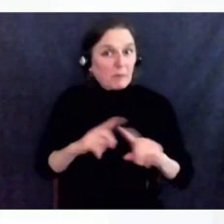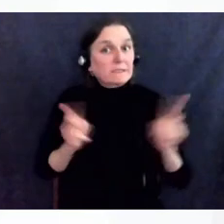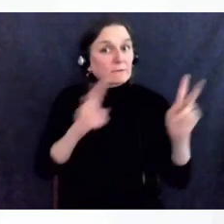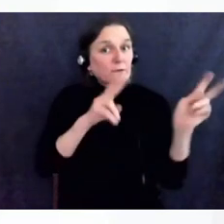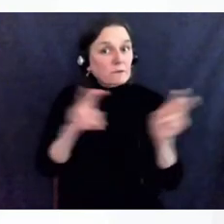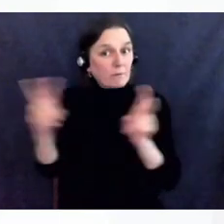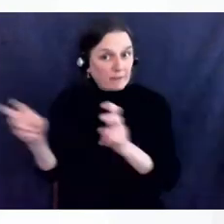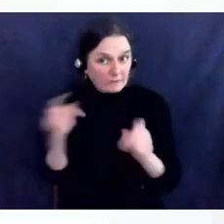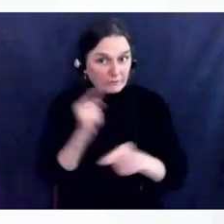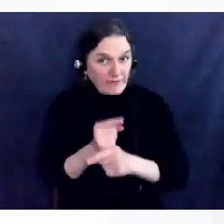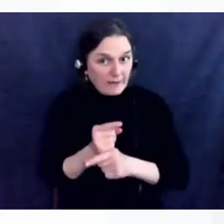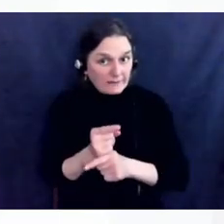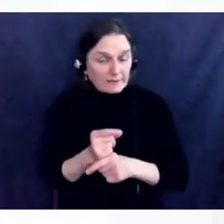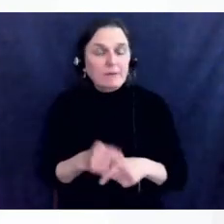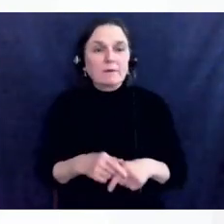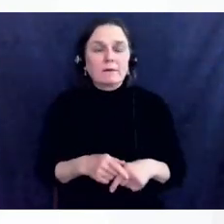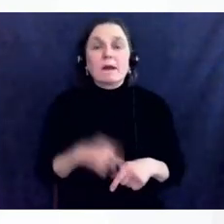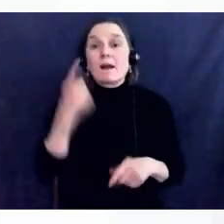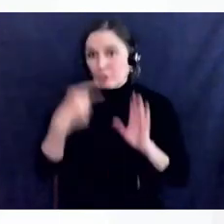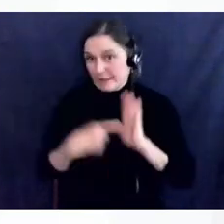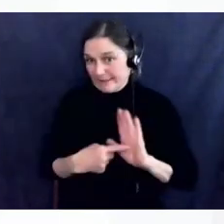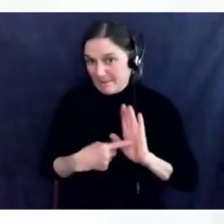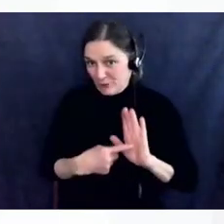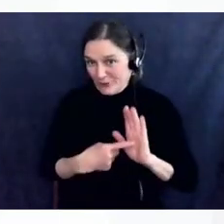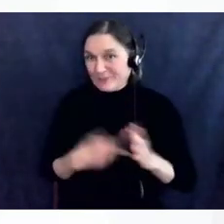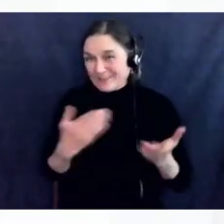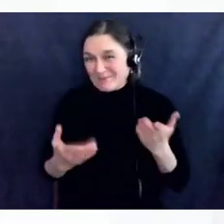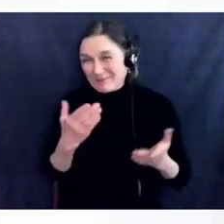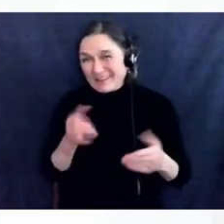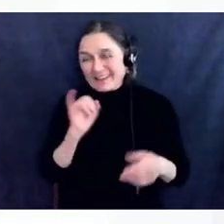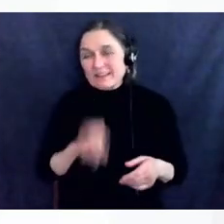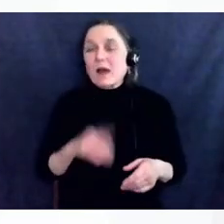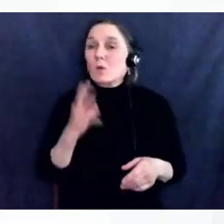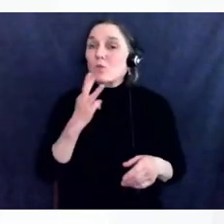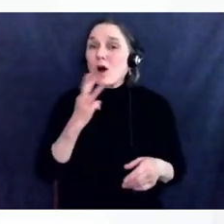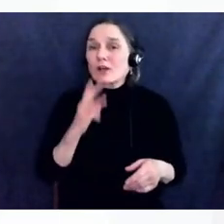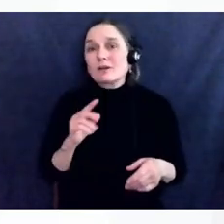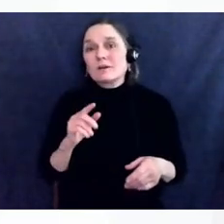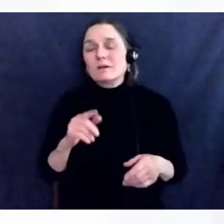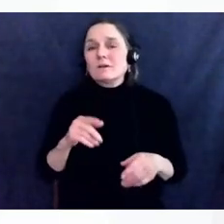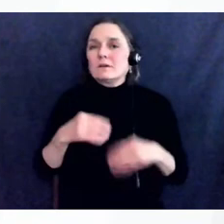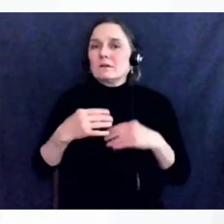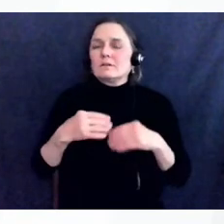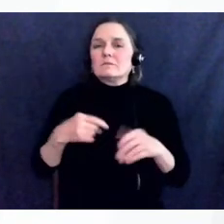with lead poisoning in water and all those other issues that affect black and brown communities."